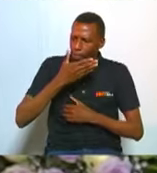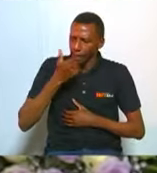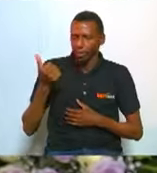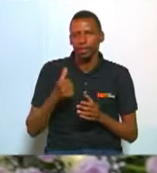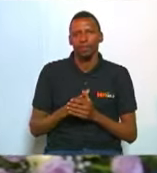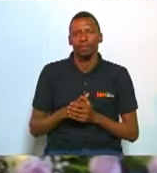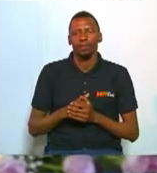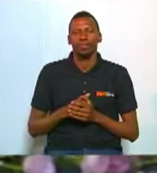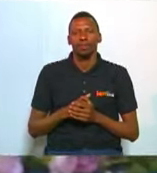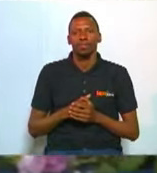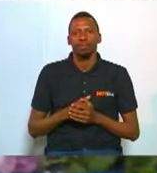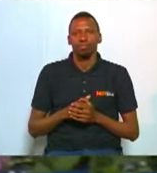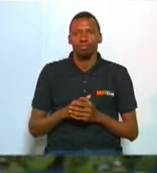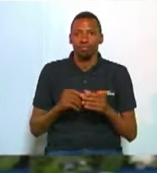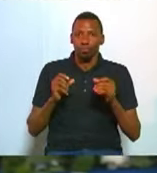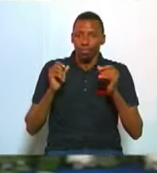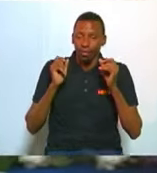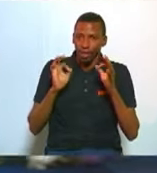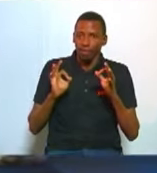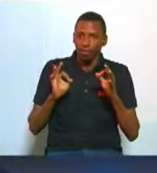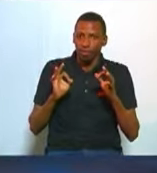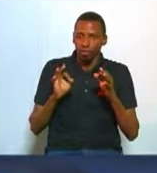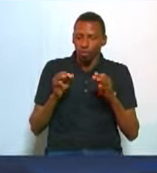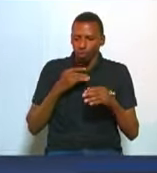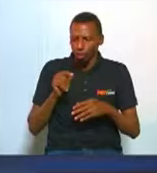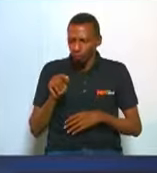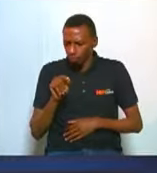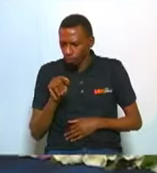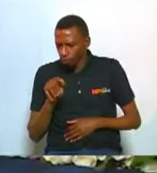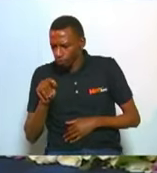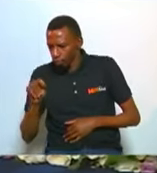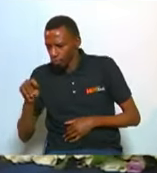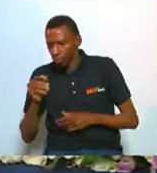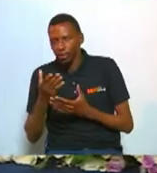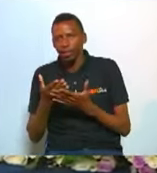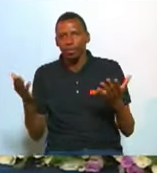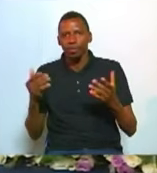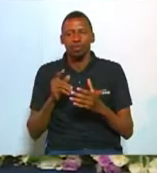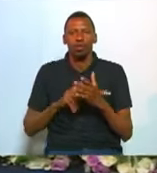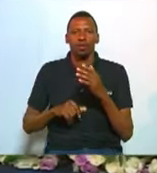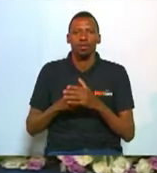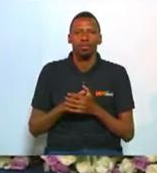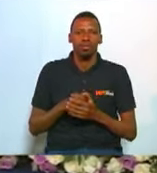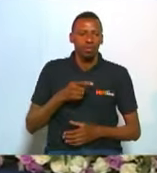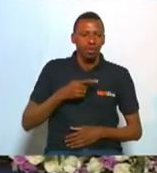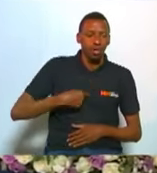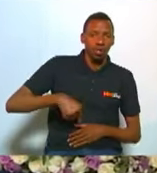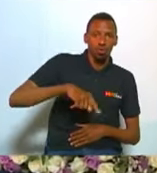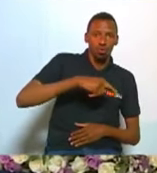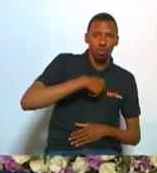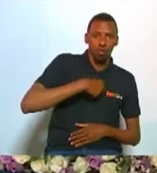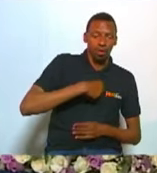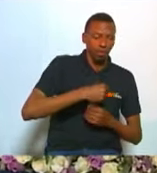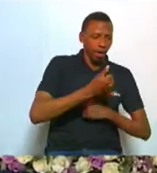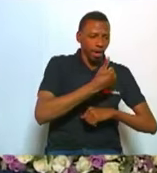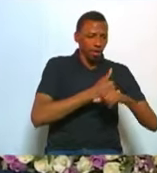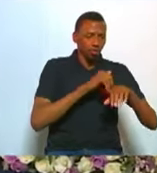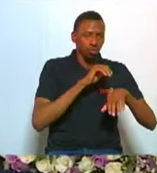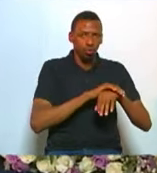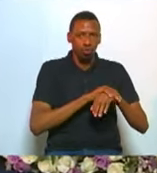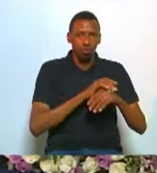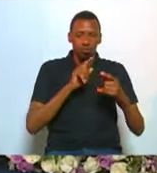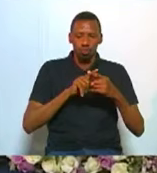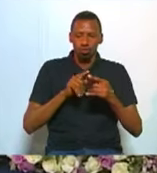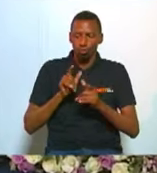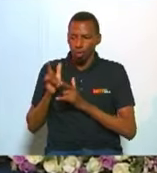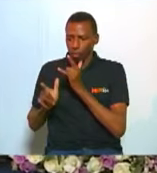If you are underlining something, underline this. We do good to our spouses not because we feel doing